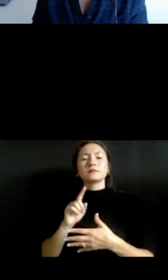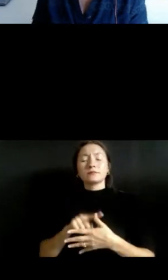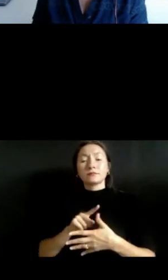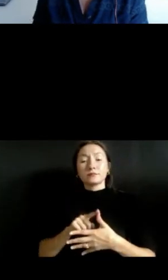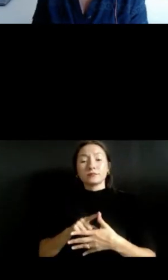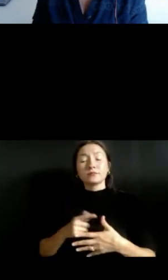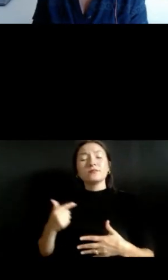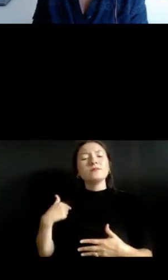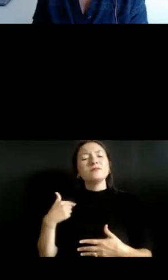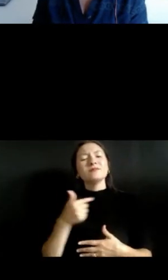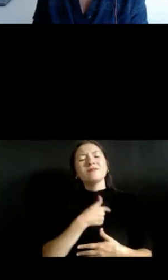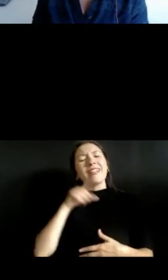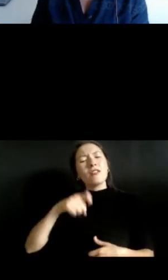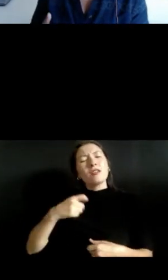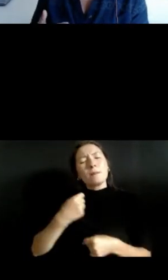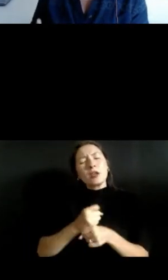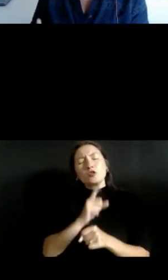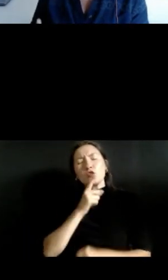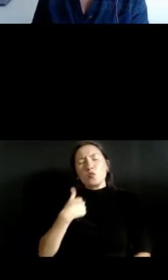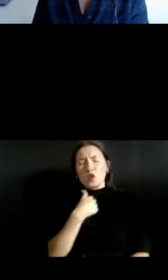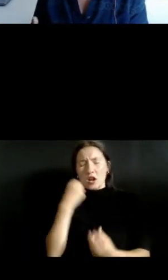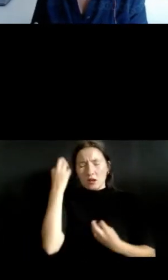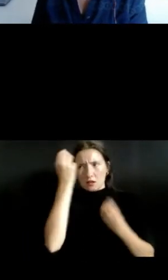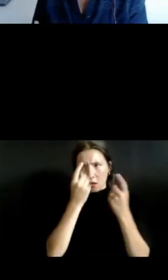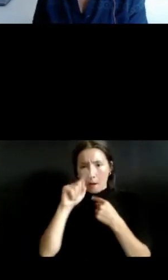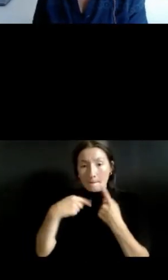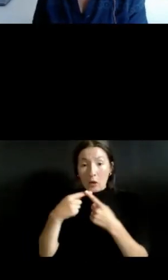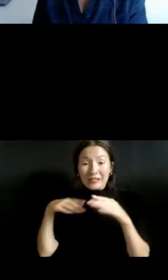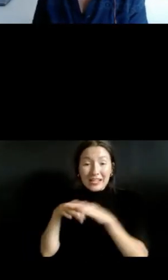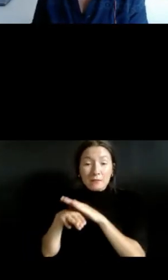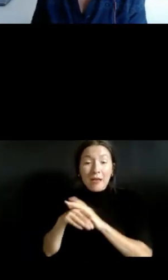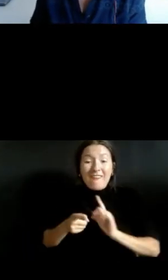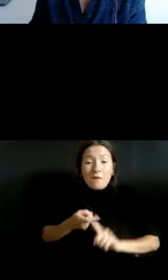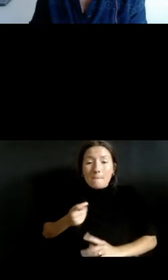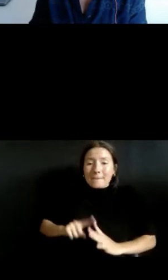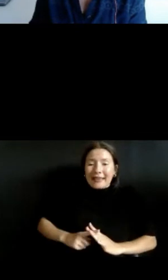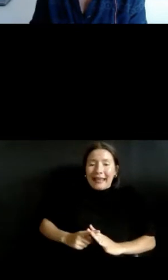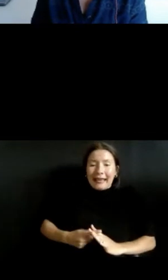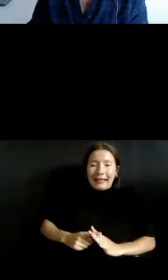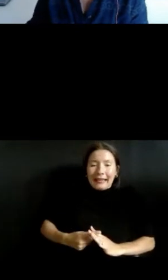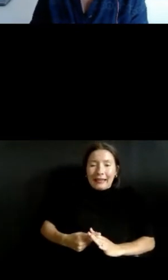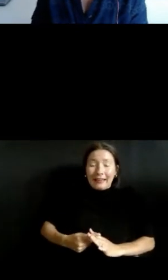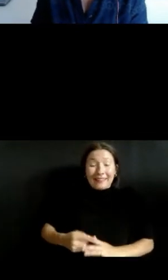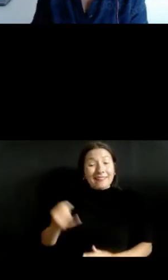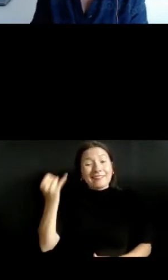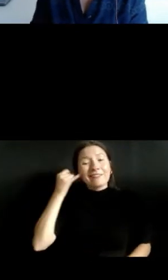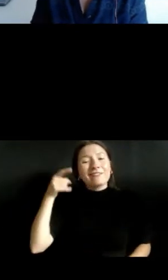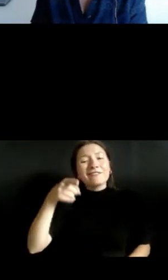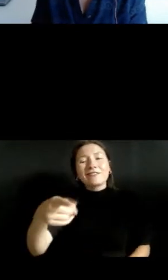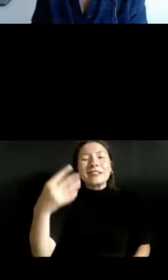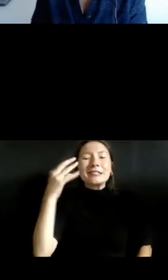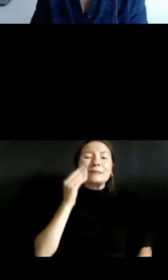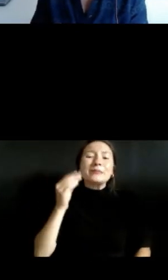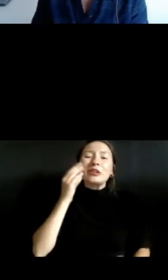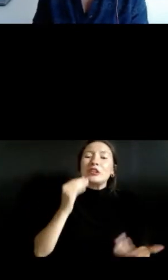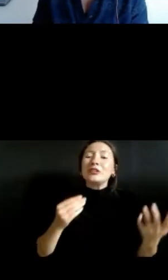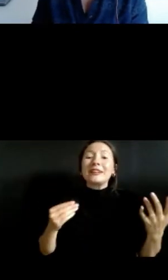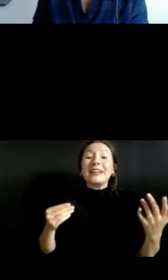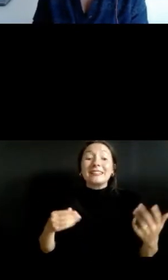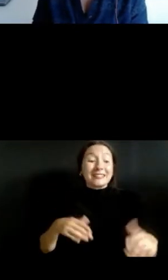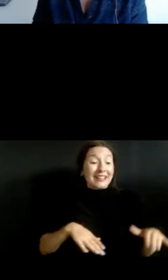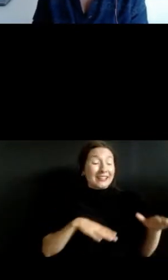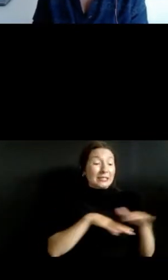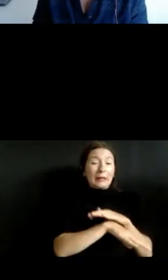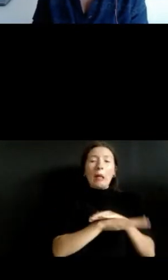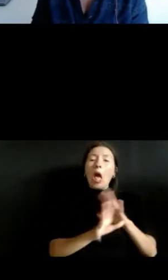anyone who's been involved in retrofitting or shoehorning in accessibility at the end of a project knows, it's infinitely more